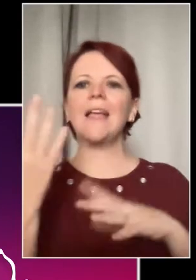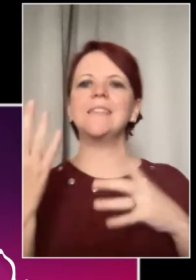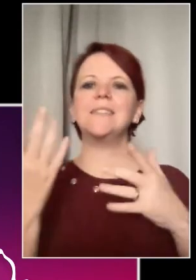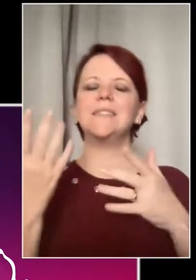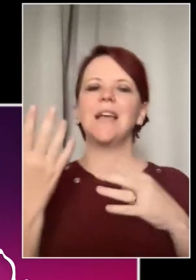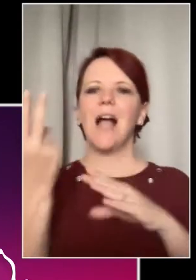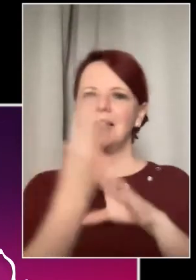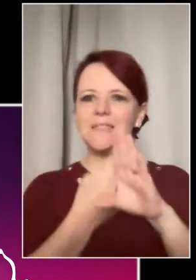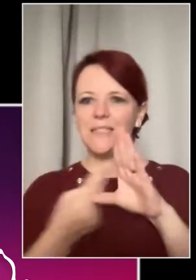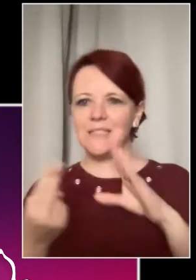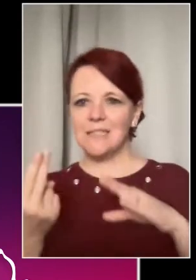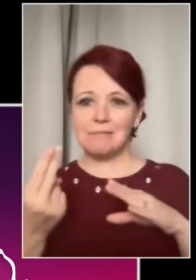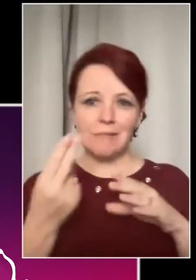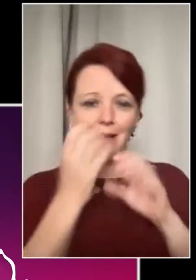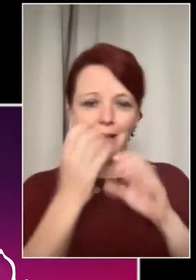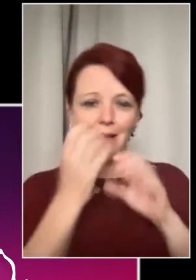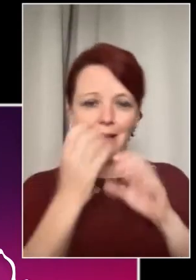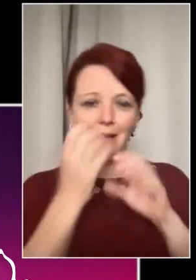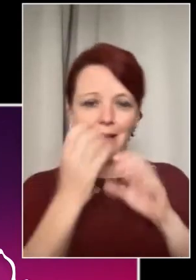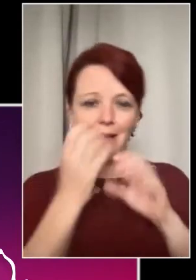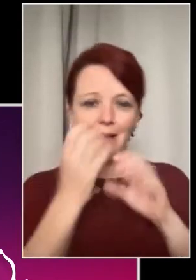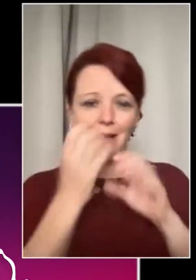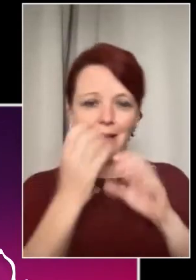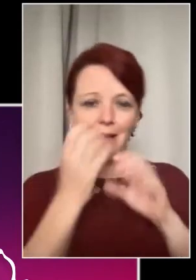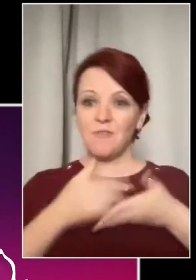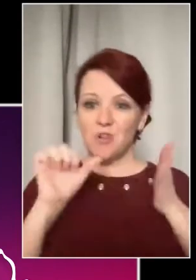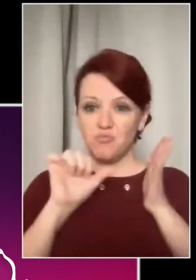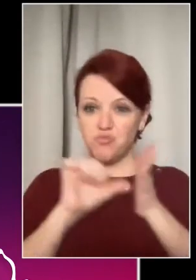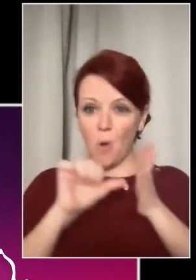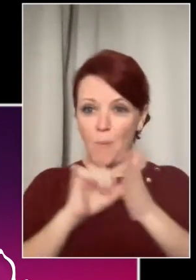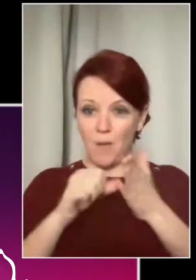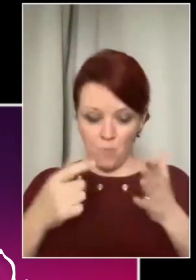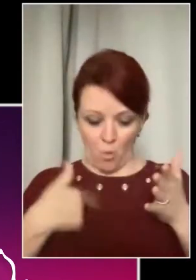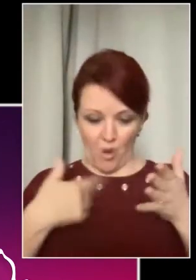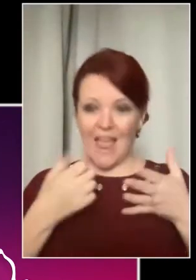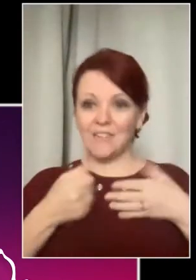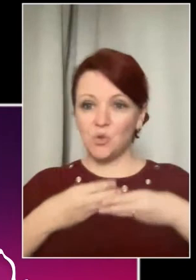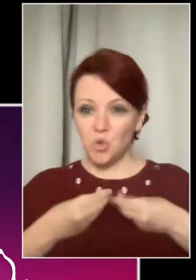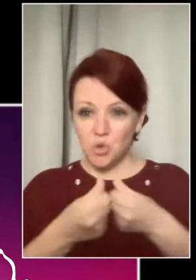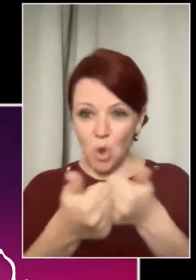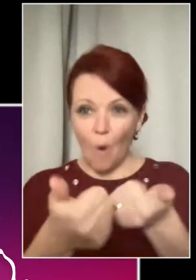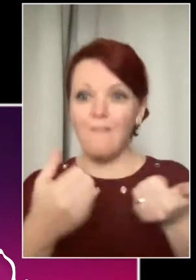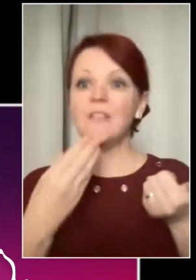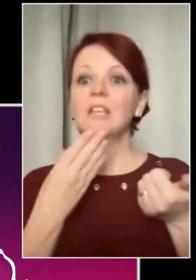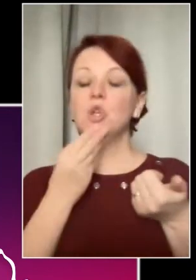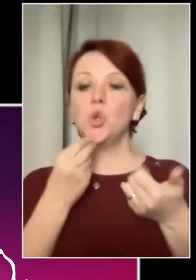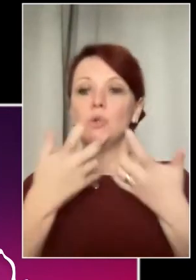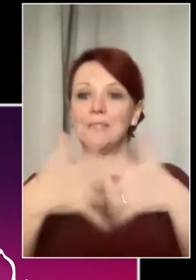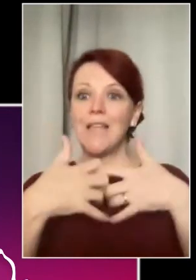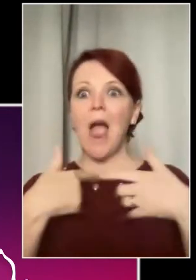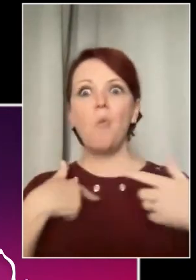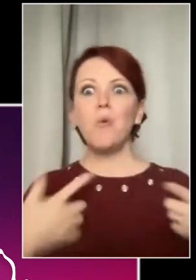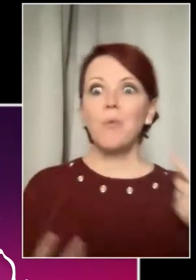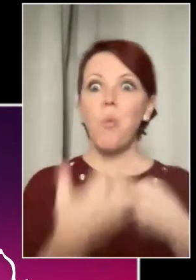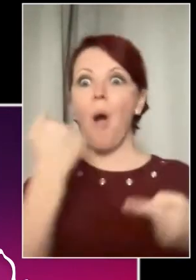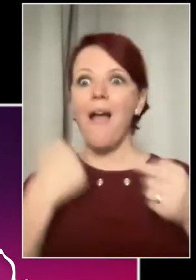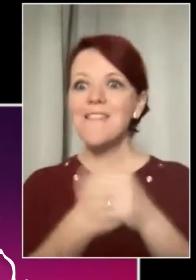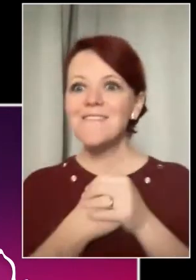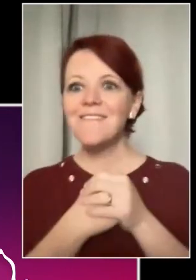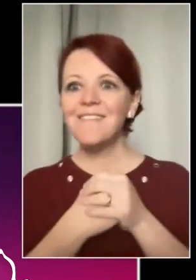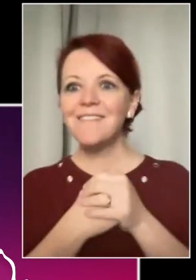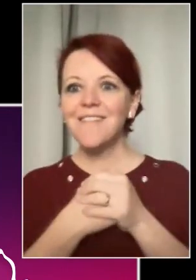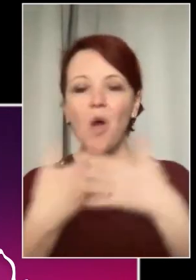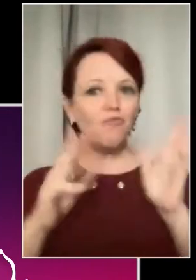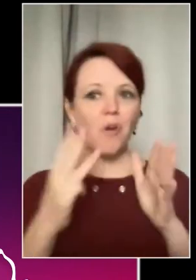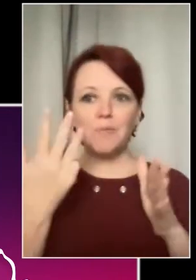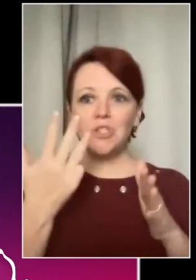were giving a problem and we had to solve it using tech, and in the end we won out of like 9 different